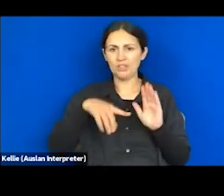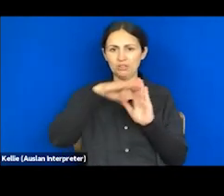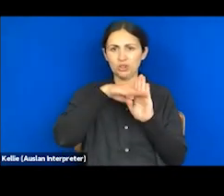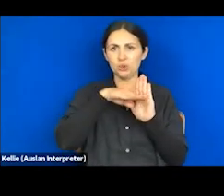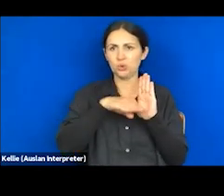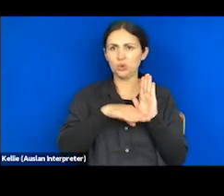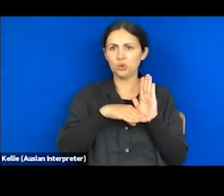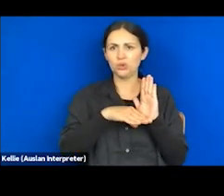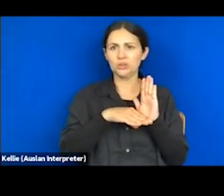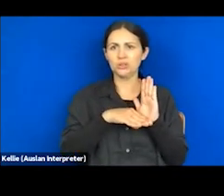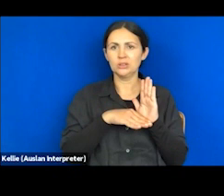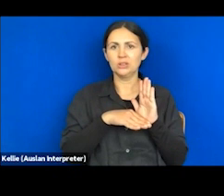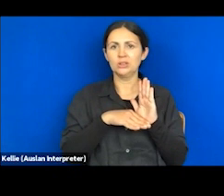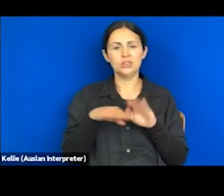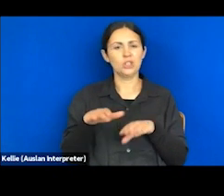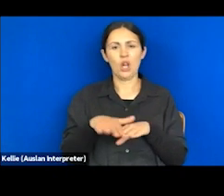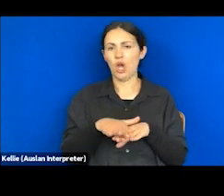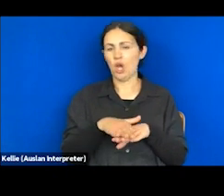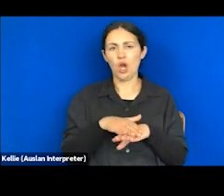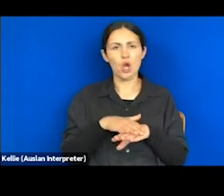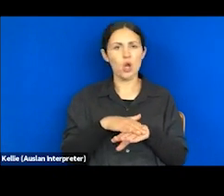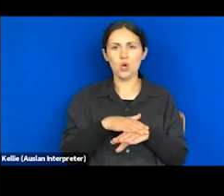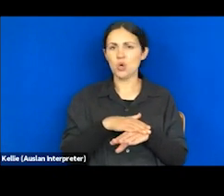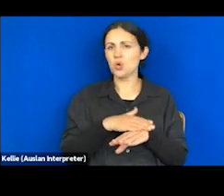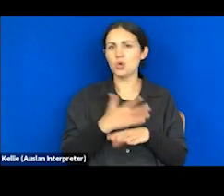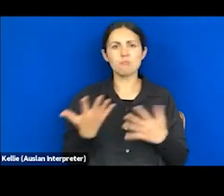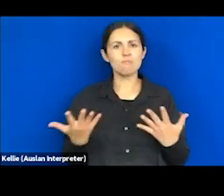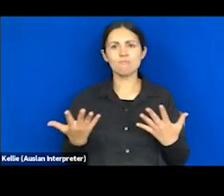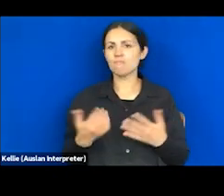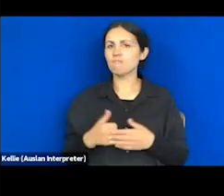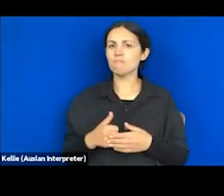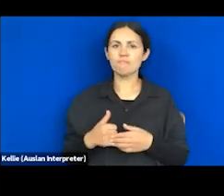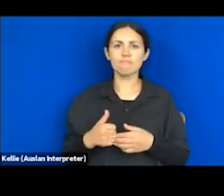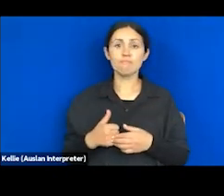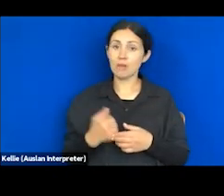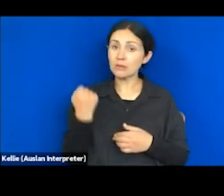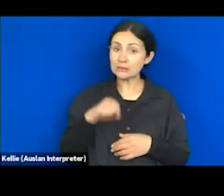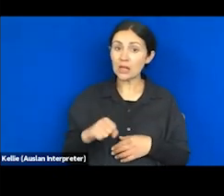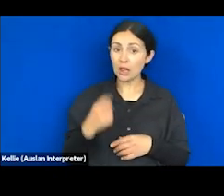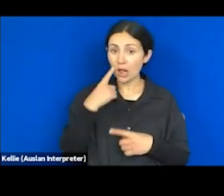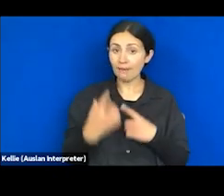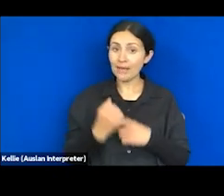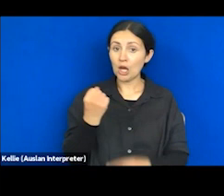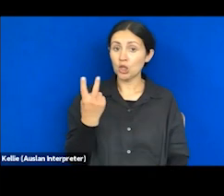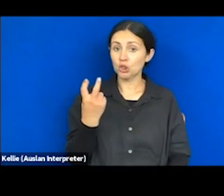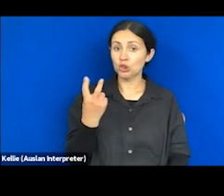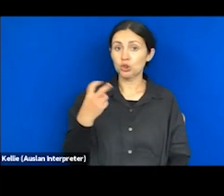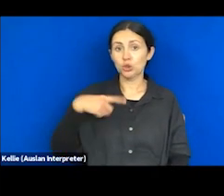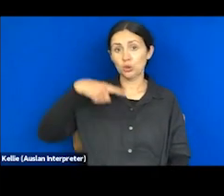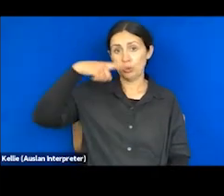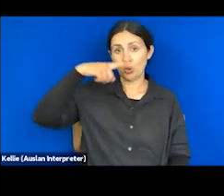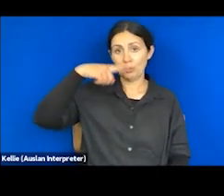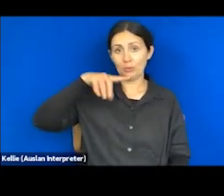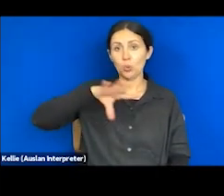place, recruitment slowed quite significantly. However, we still managed to keep going with our recruitment, and we recruited a further